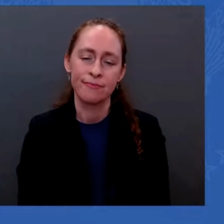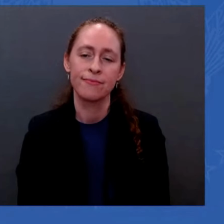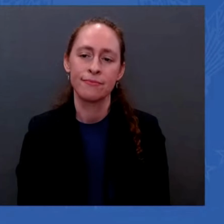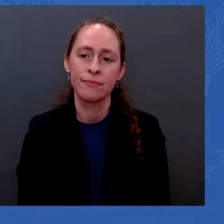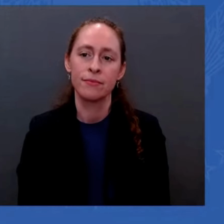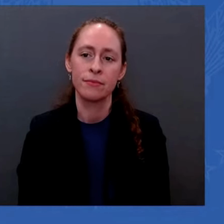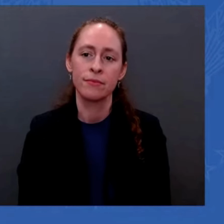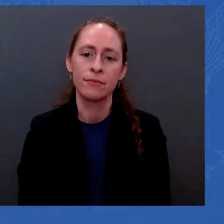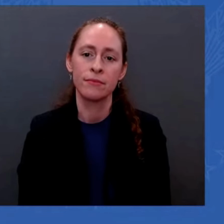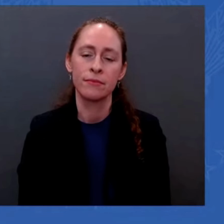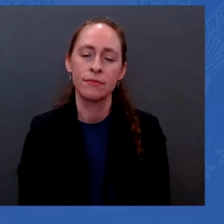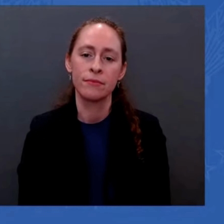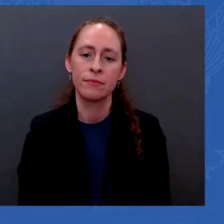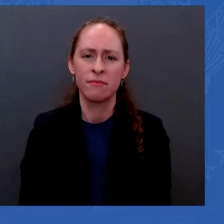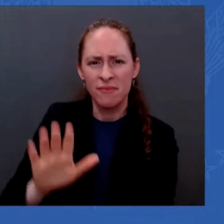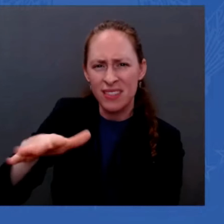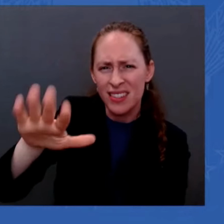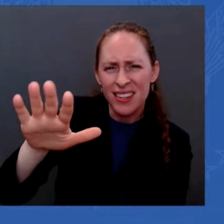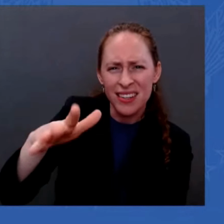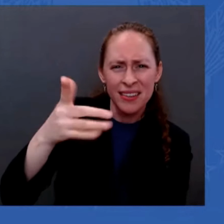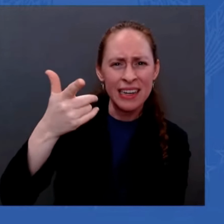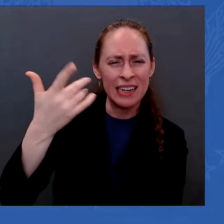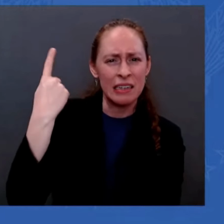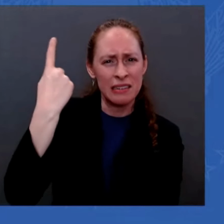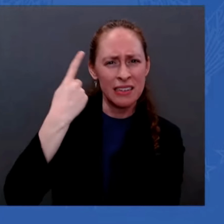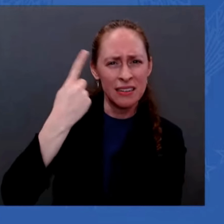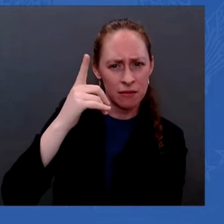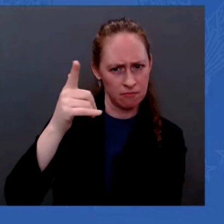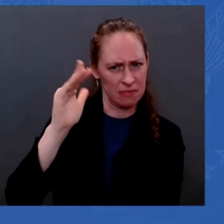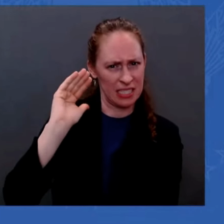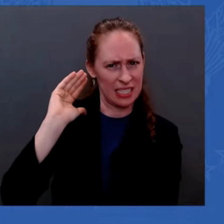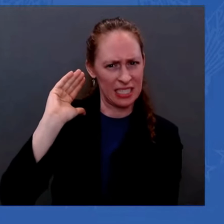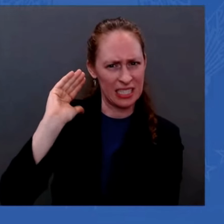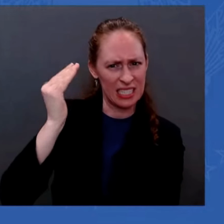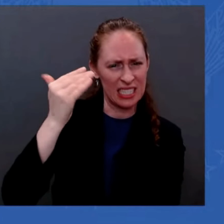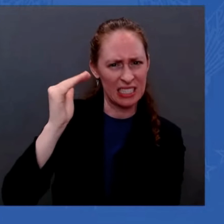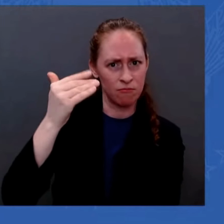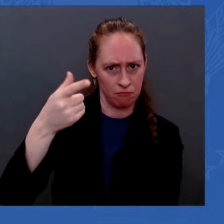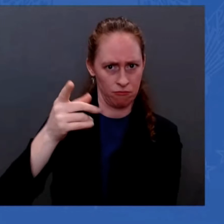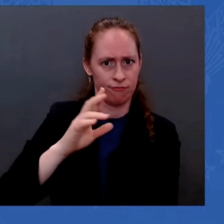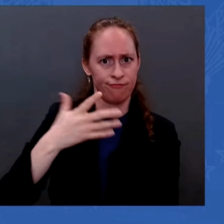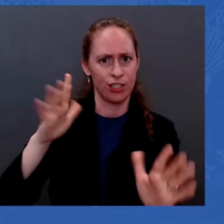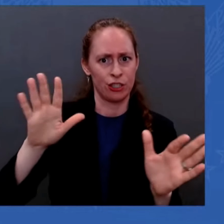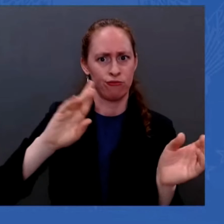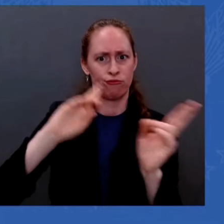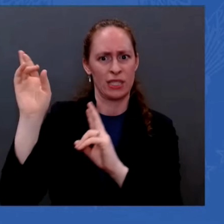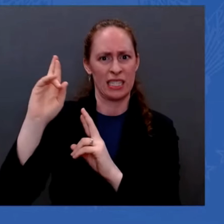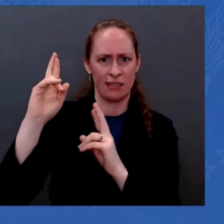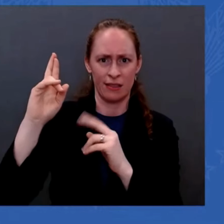comprehensive sanction. But is everyone on board with the exact same sanctions that you want to do?